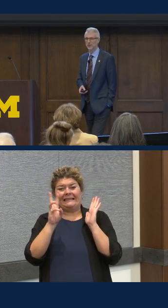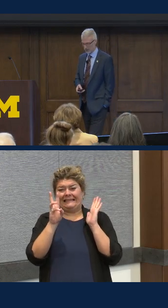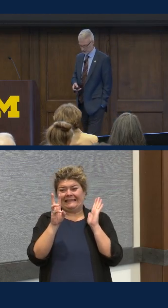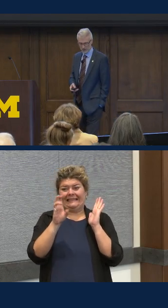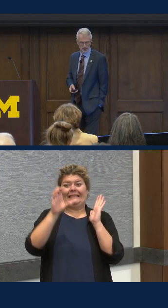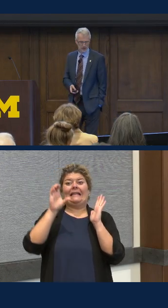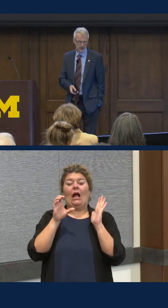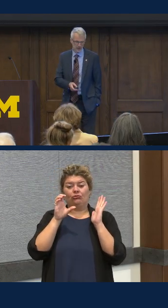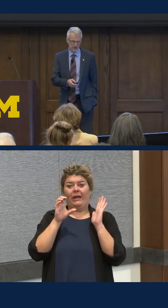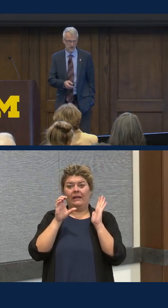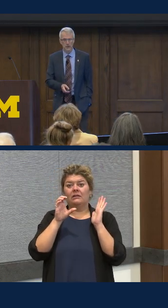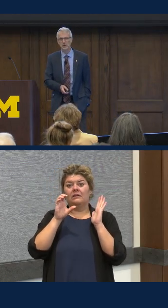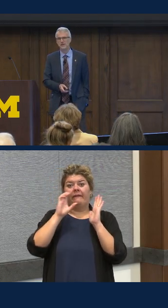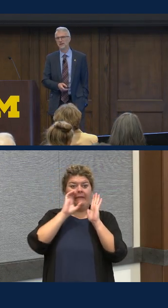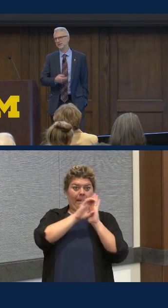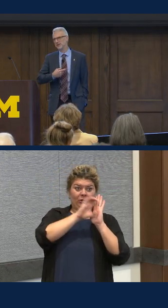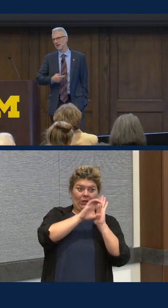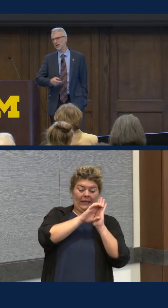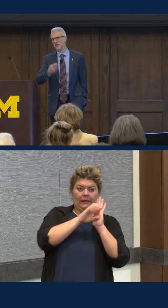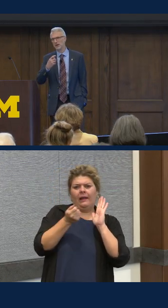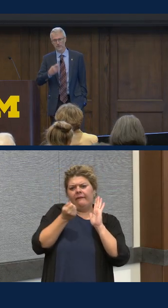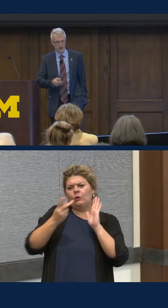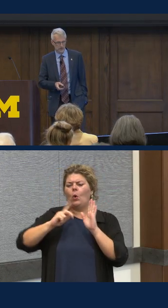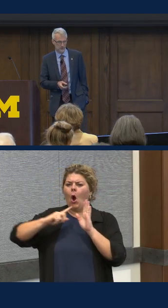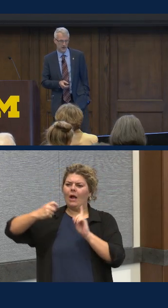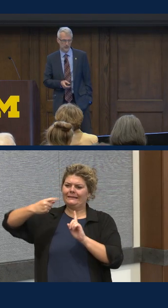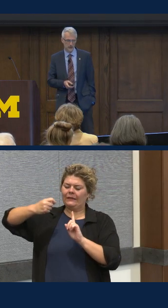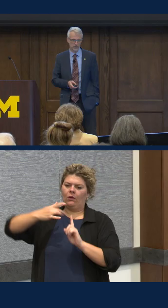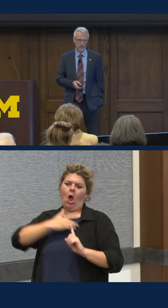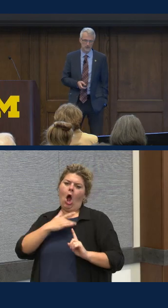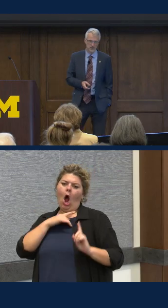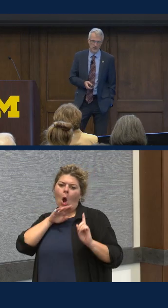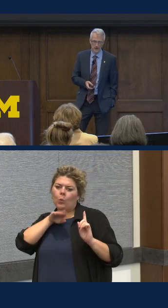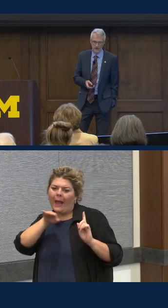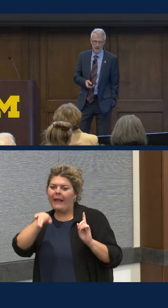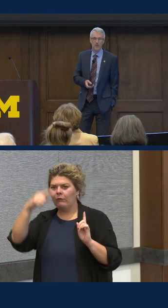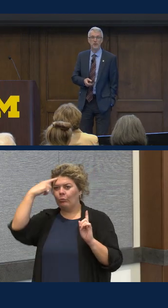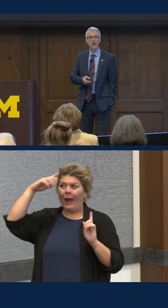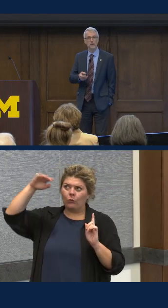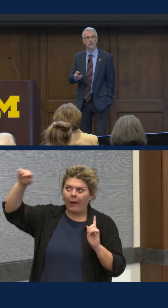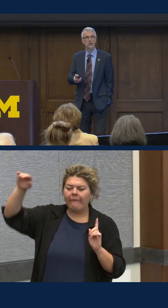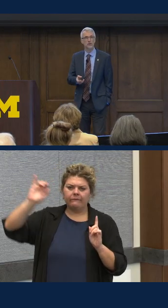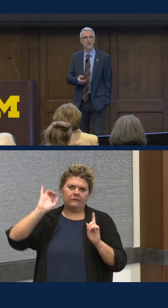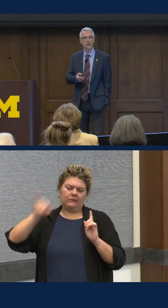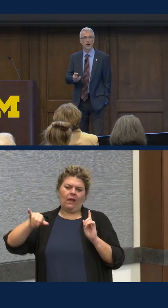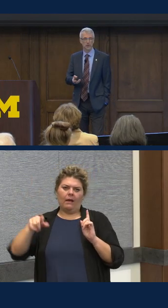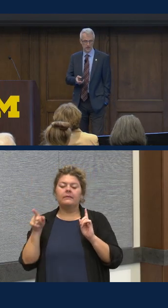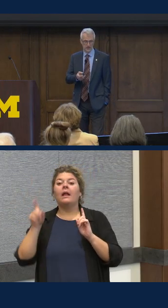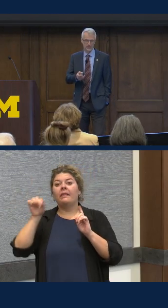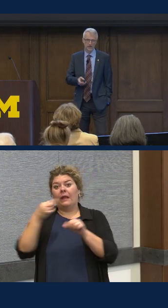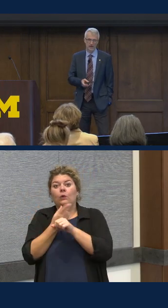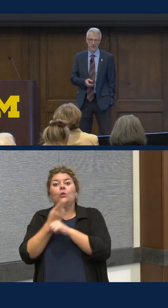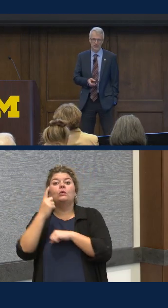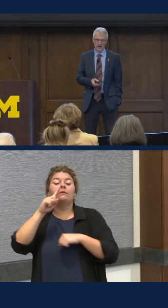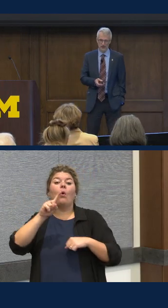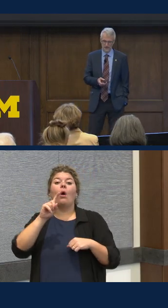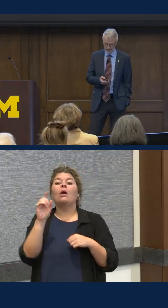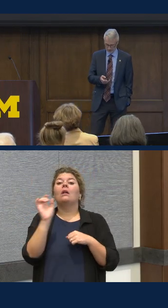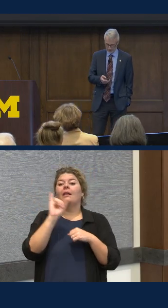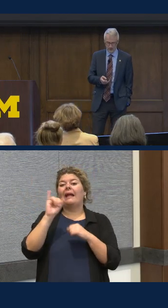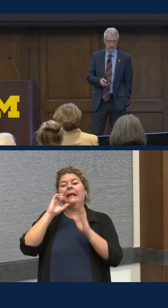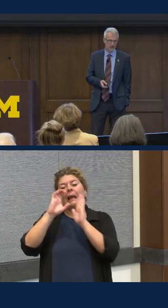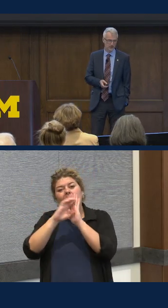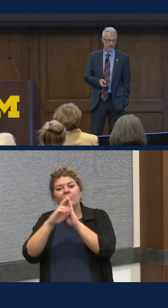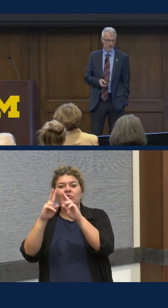600 some of those is imaging, and then a few are signals, heart waveforms, brain waveforms, and so on, being used for applications like image